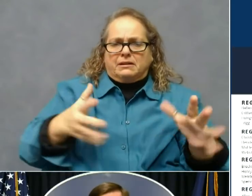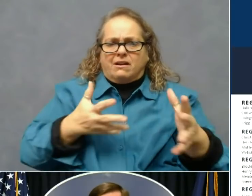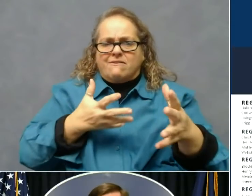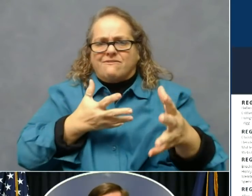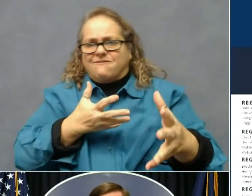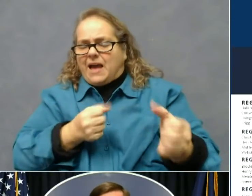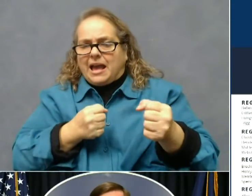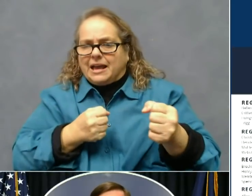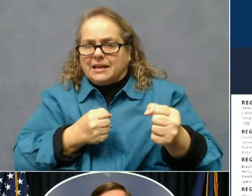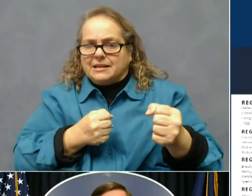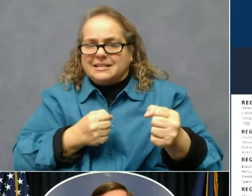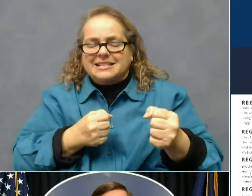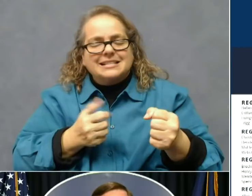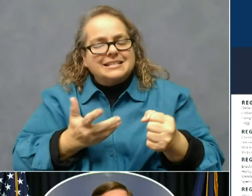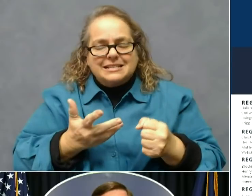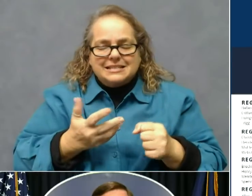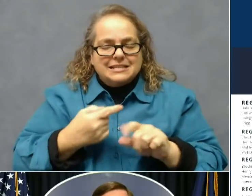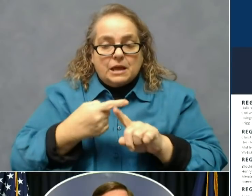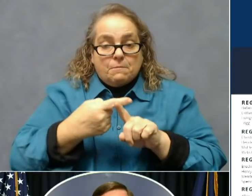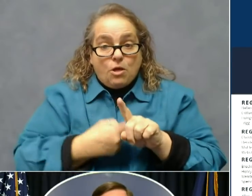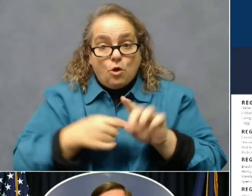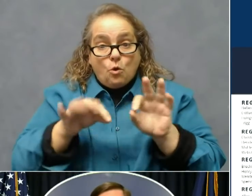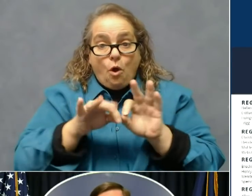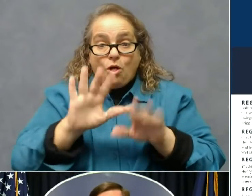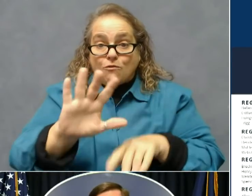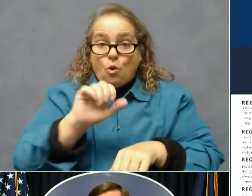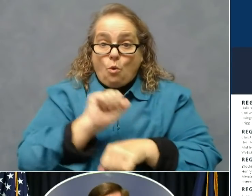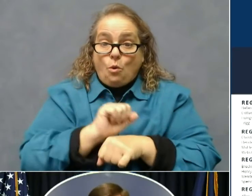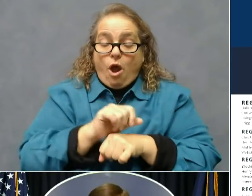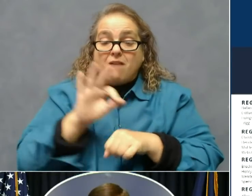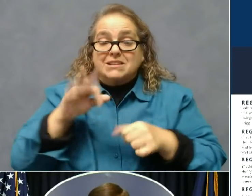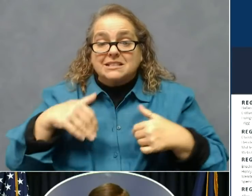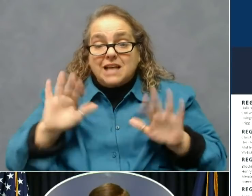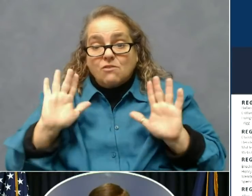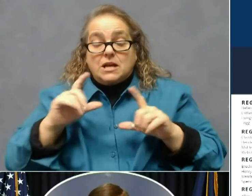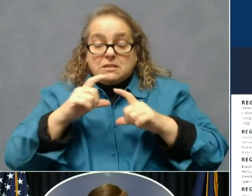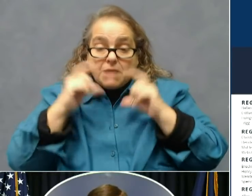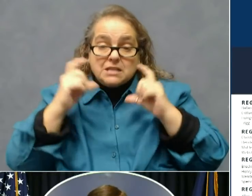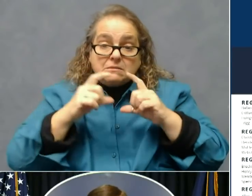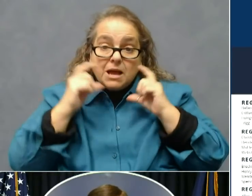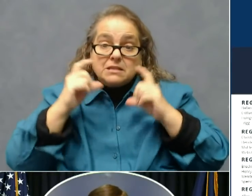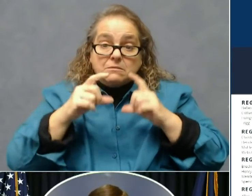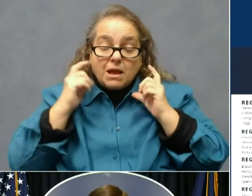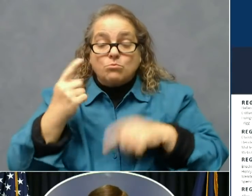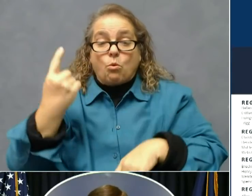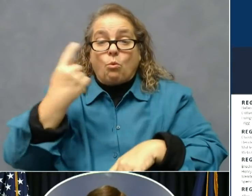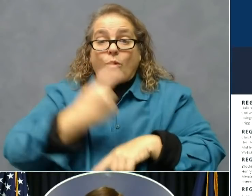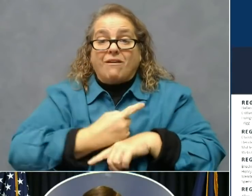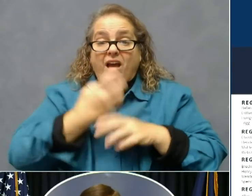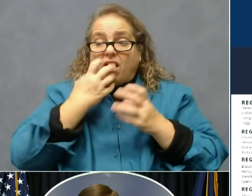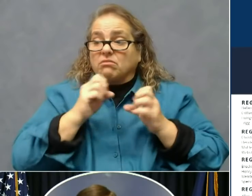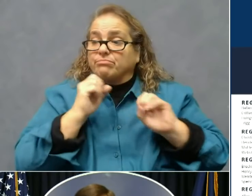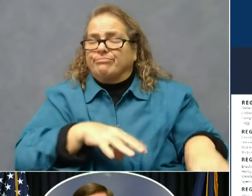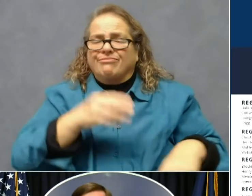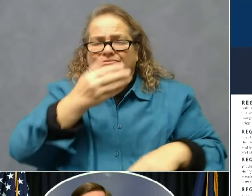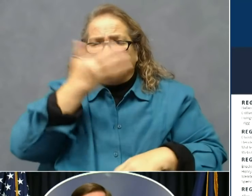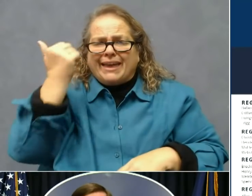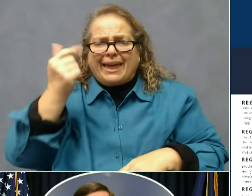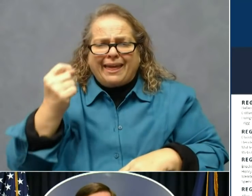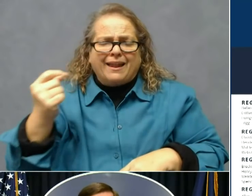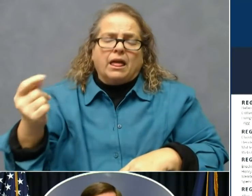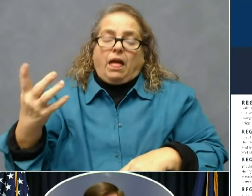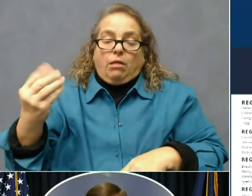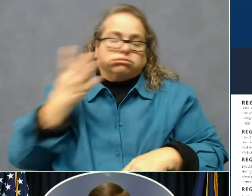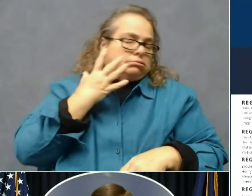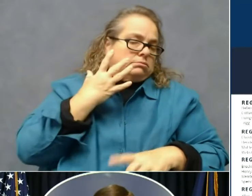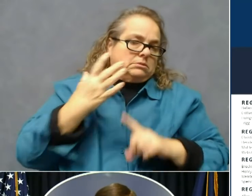that months worth of work can be wiped out pretty quickly. So let's remember that and make sure that we continue to do the things each